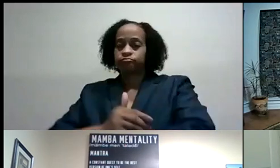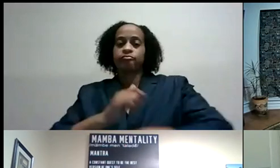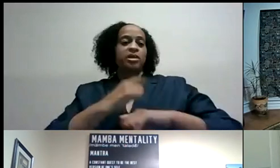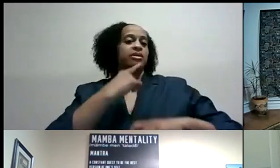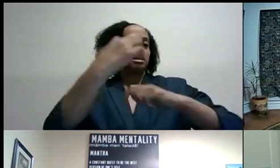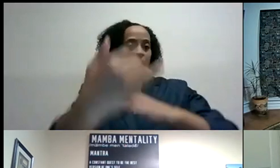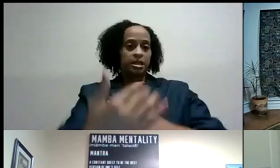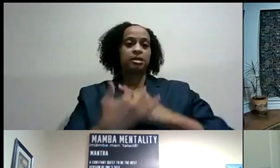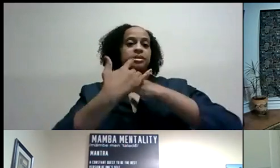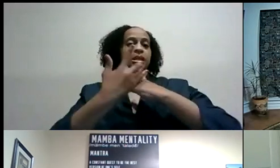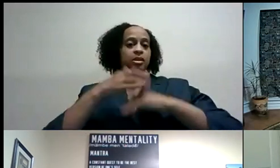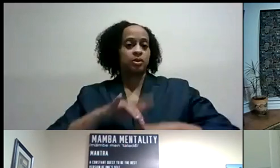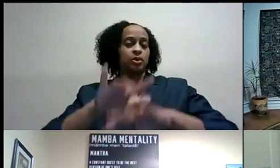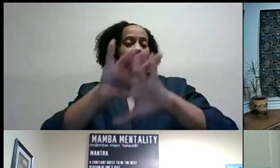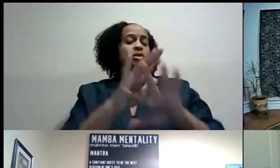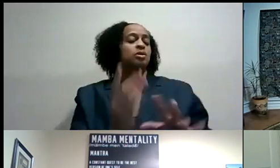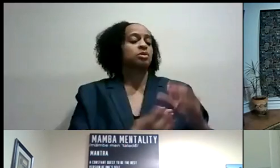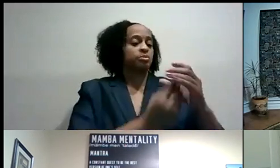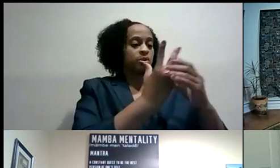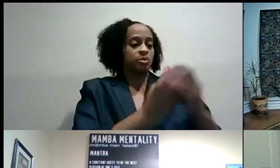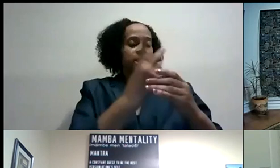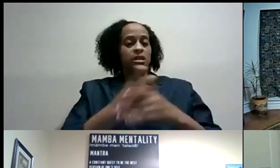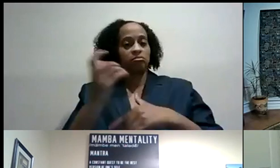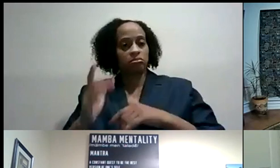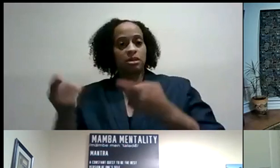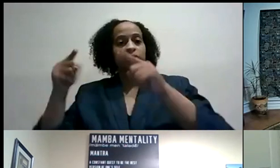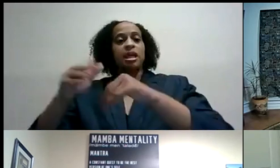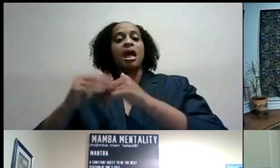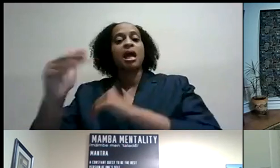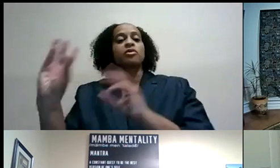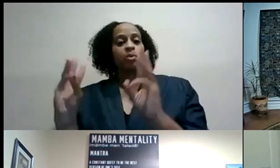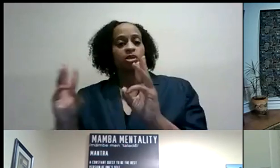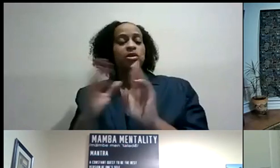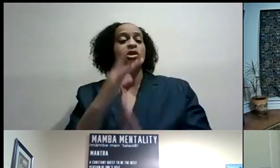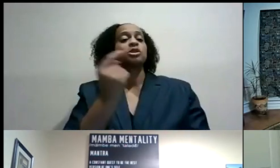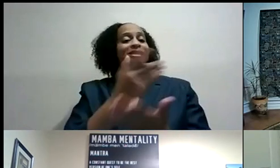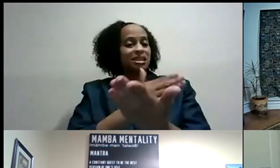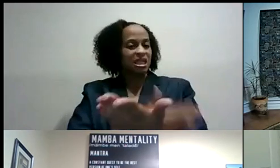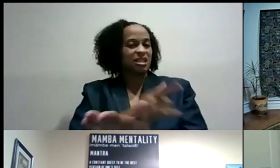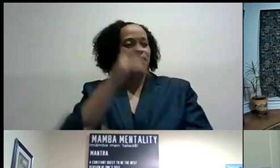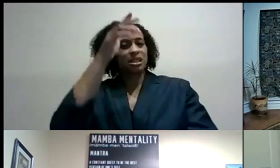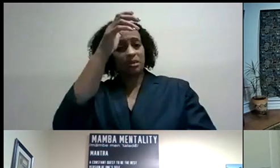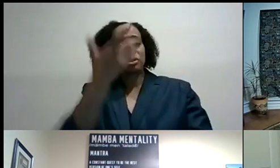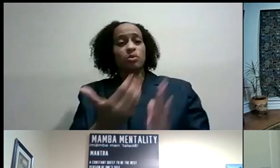in, spring follows winter, and on and on. Mm. On Tuesday's lesson, this concept is